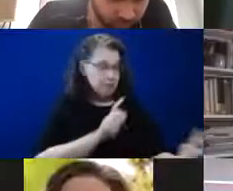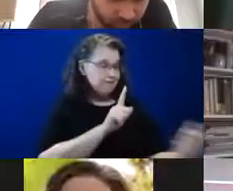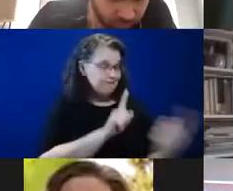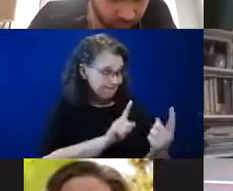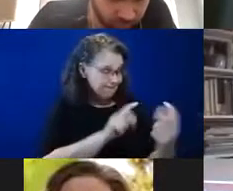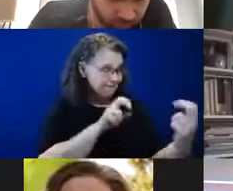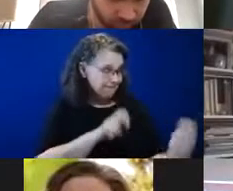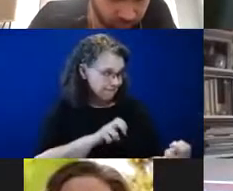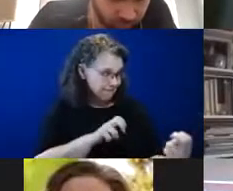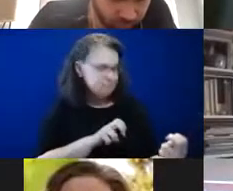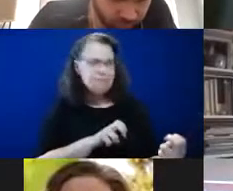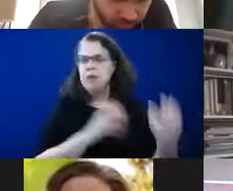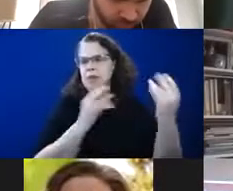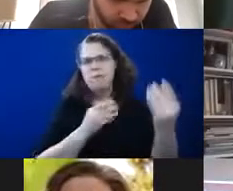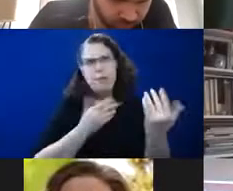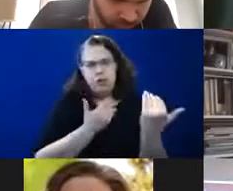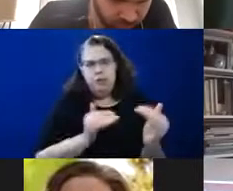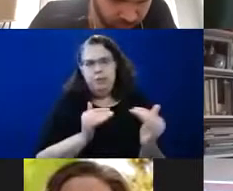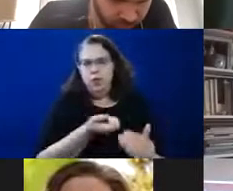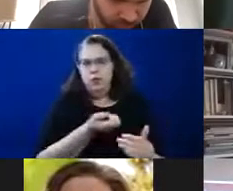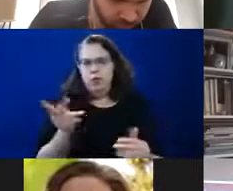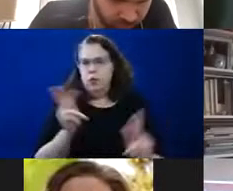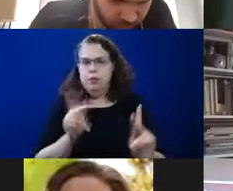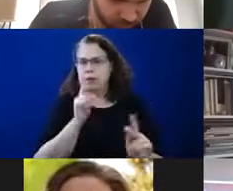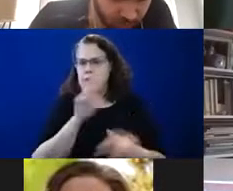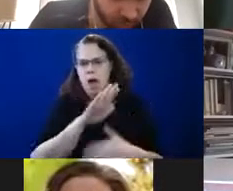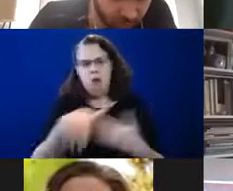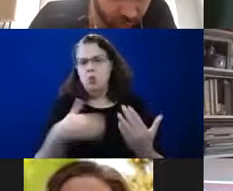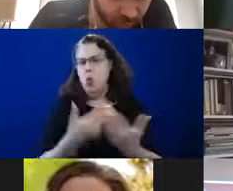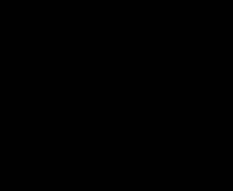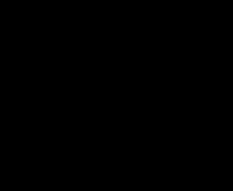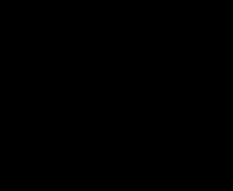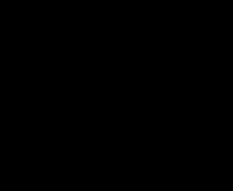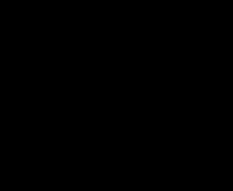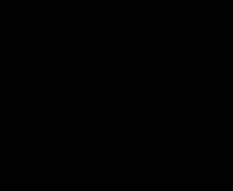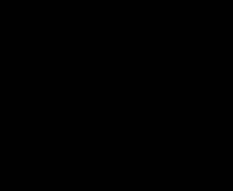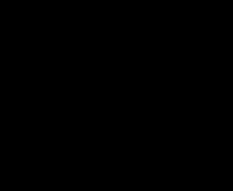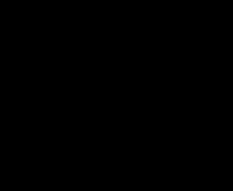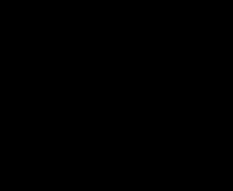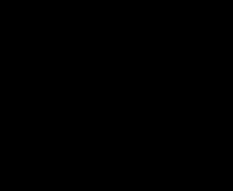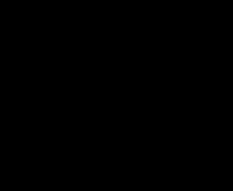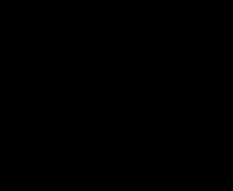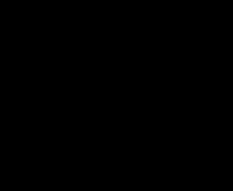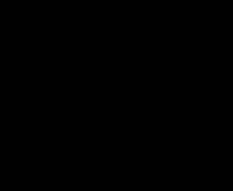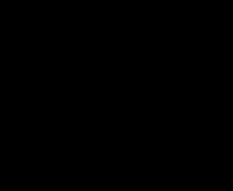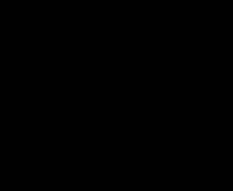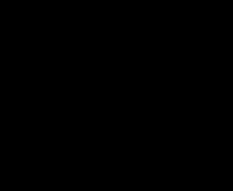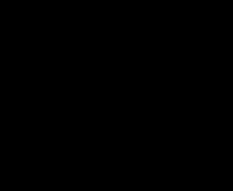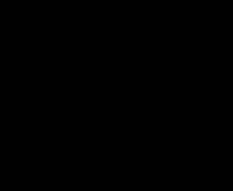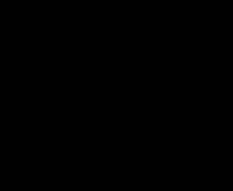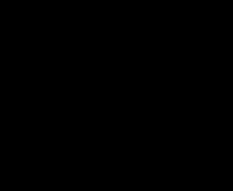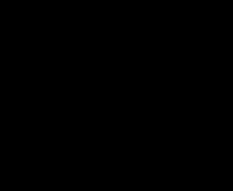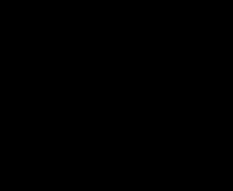information is limited to just a few of us. Not all of our part-time staffers, not everyone is aware of the